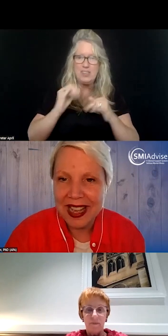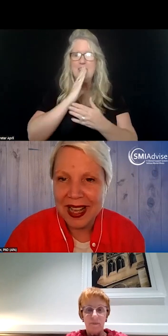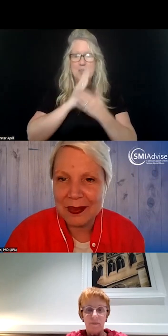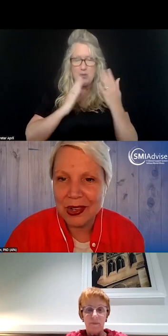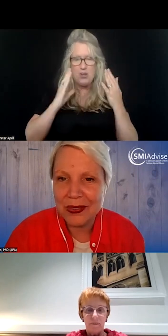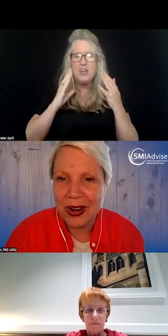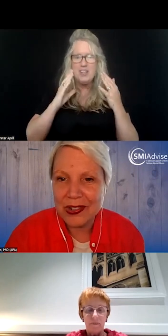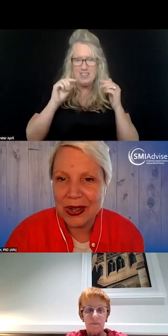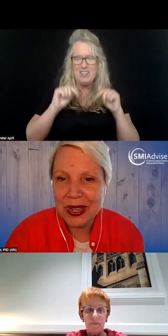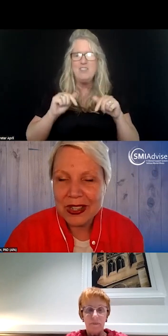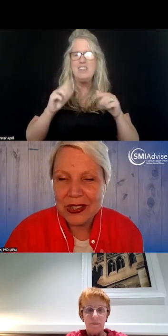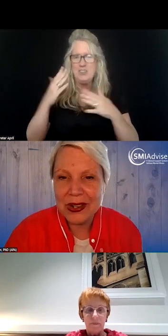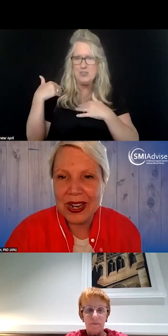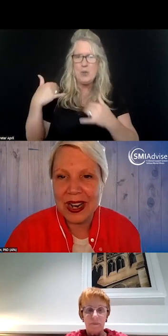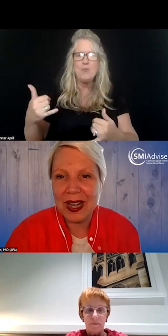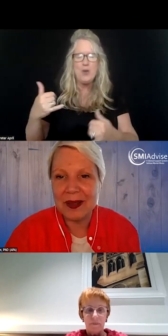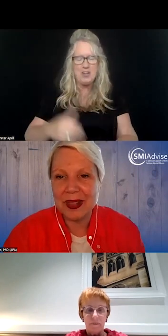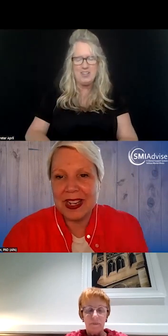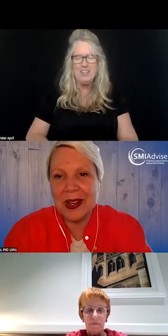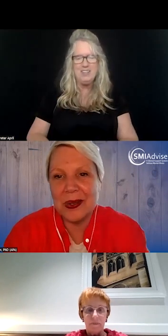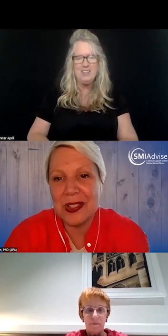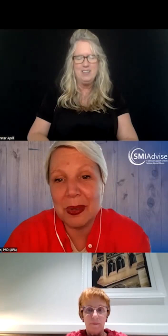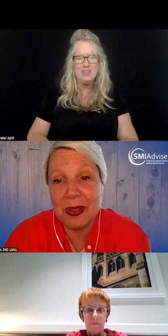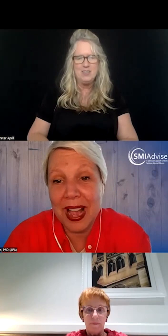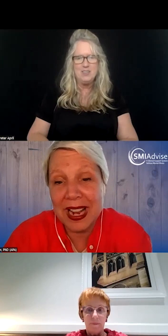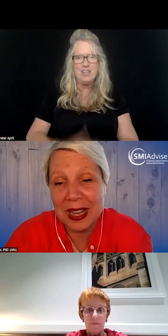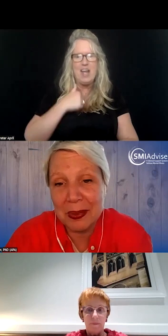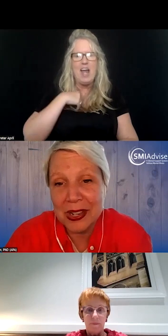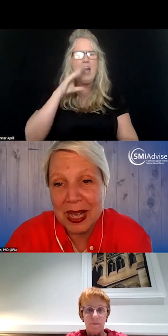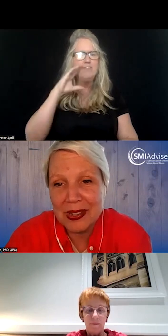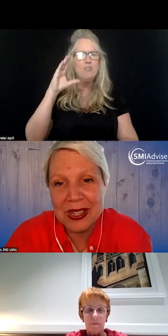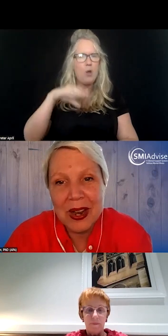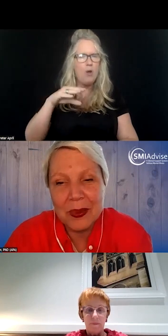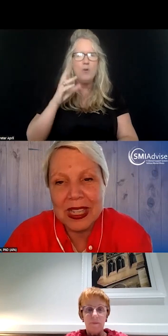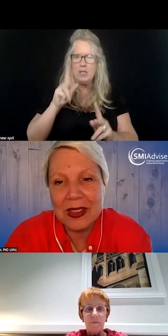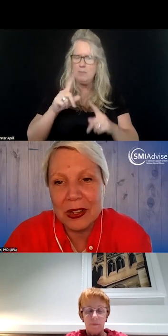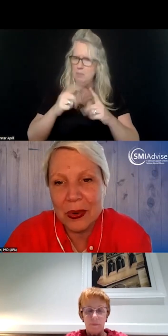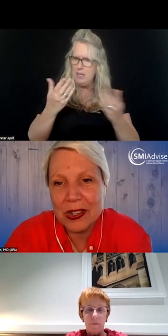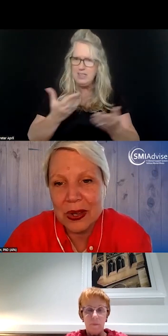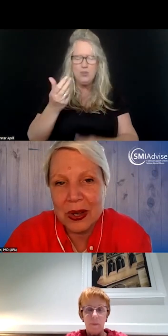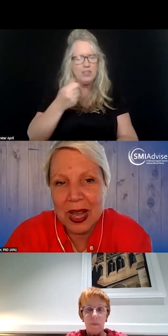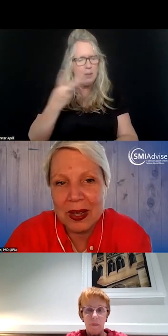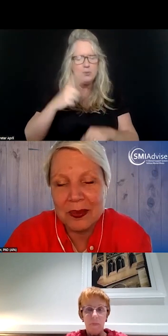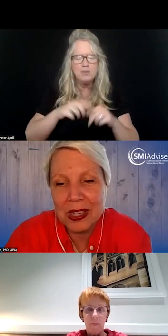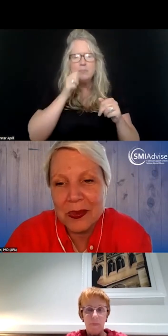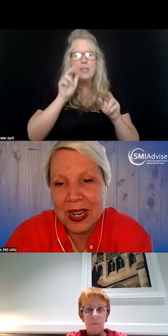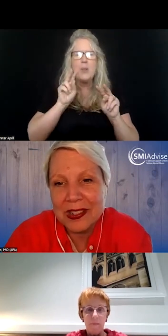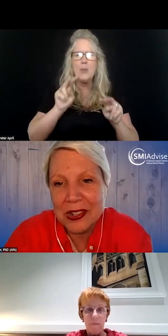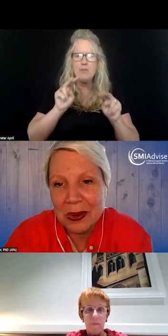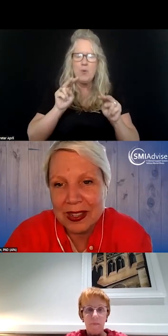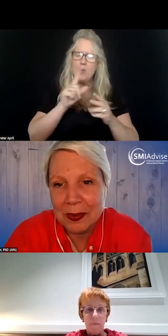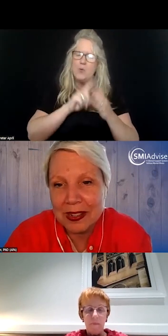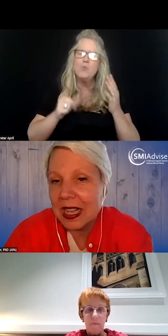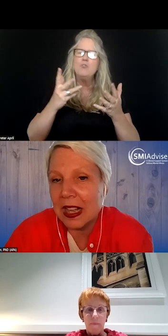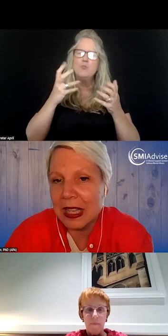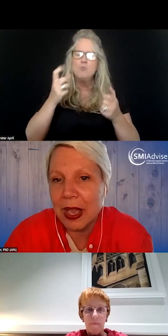segment so far. So you are, I know, someone we've had a couple times, and really look forward to what you wanted to